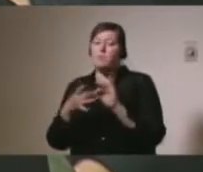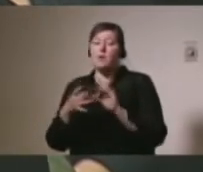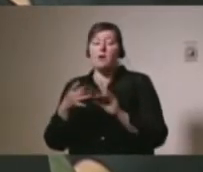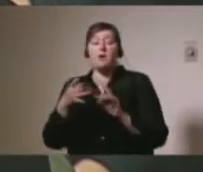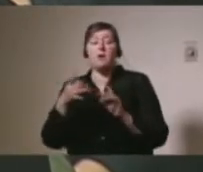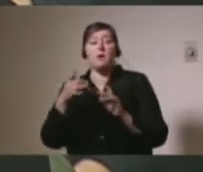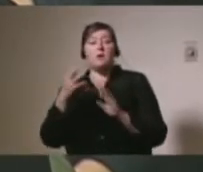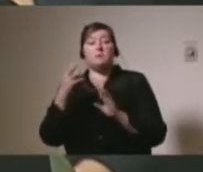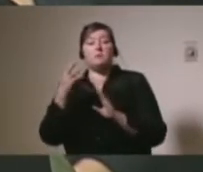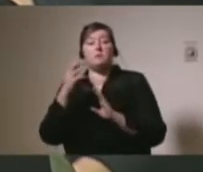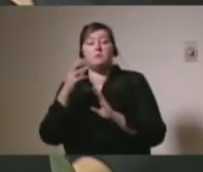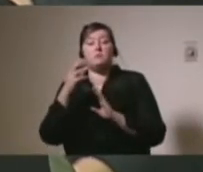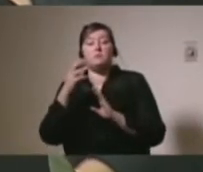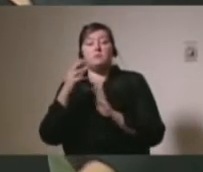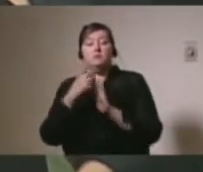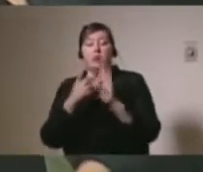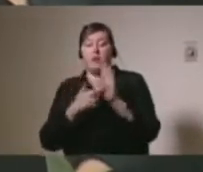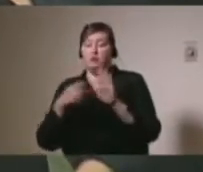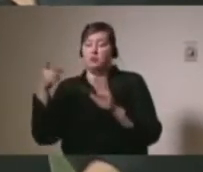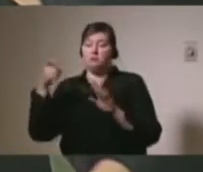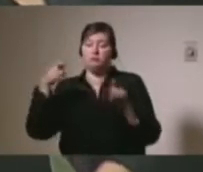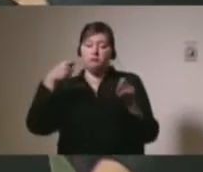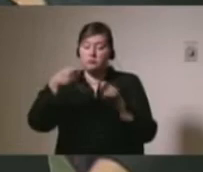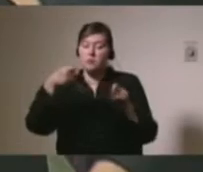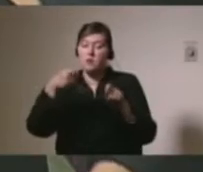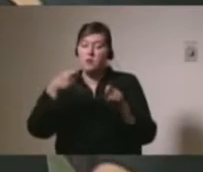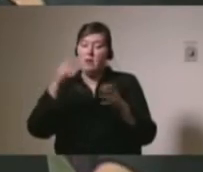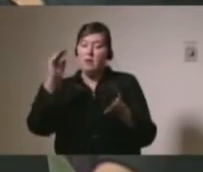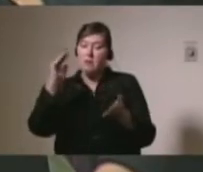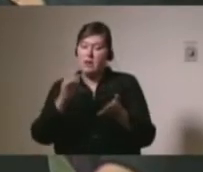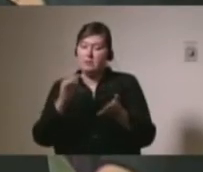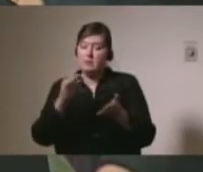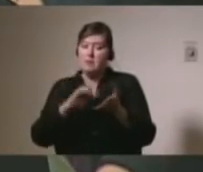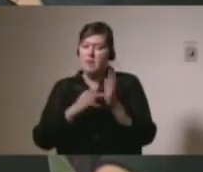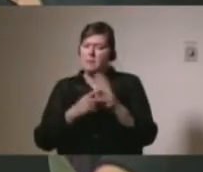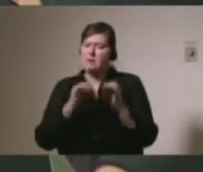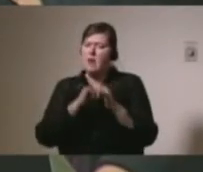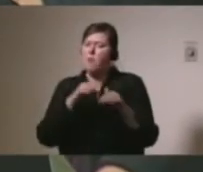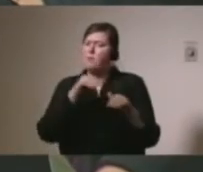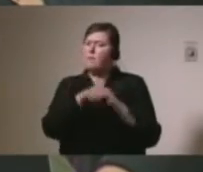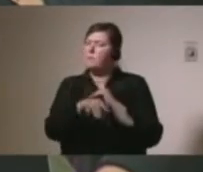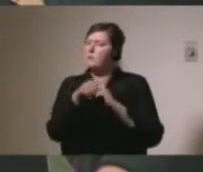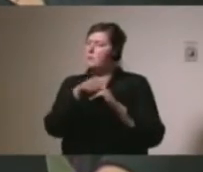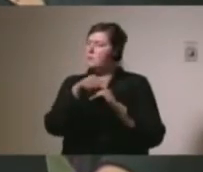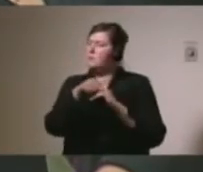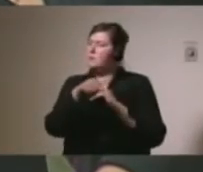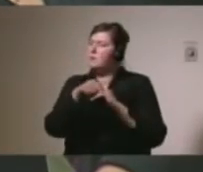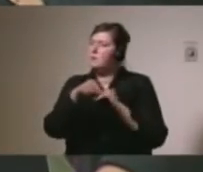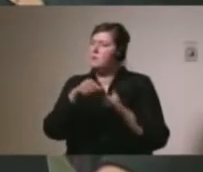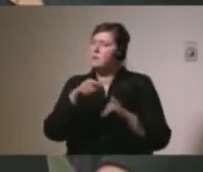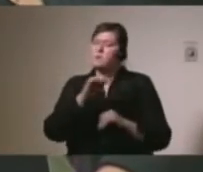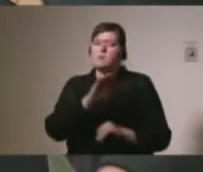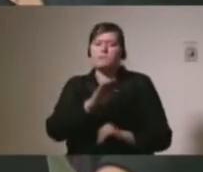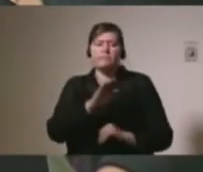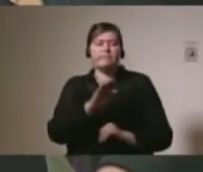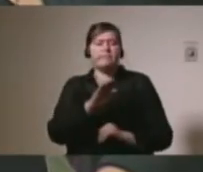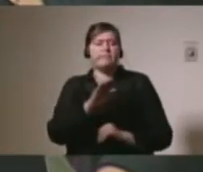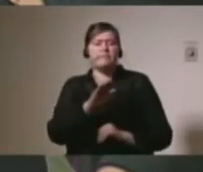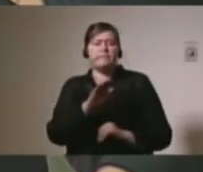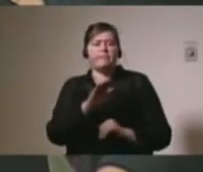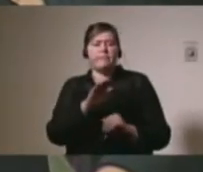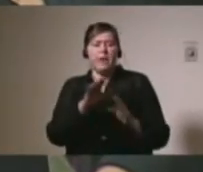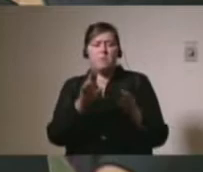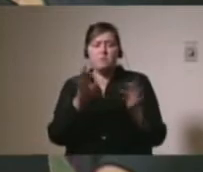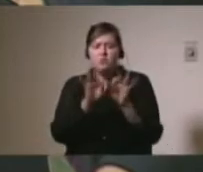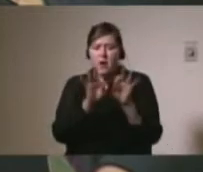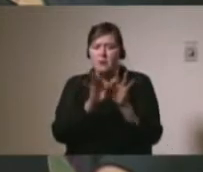been with respect to either mail volumes or the behavior of the central posts with respect to adjusting